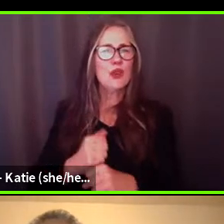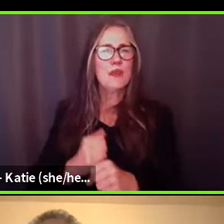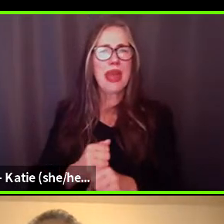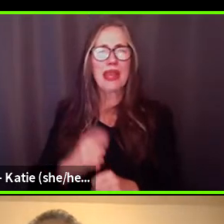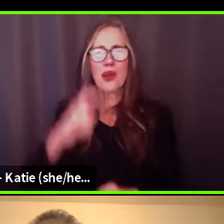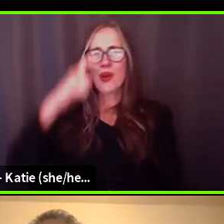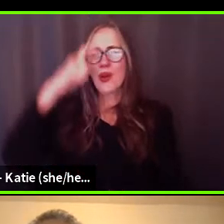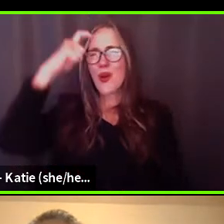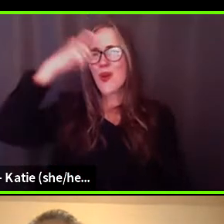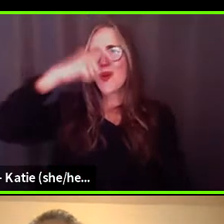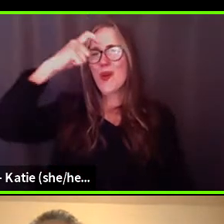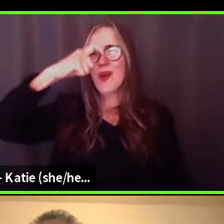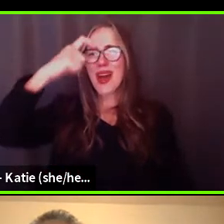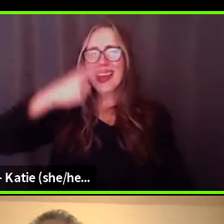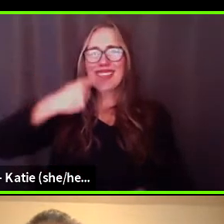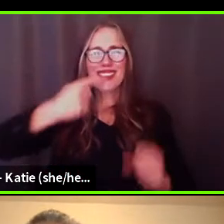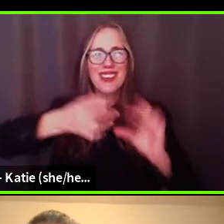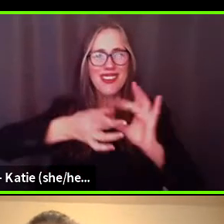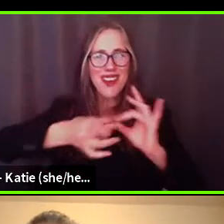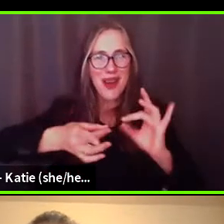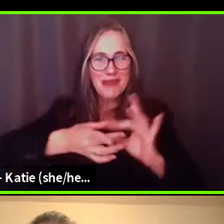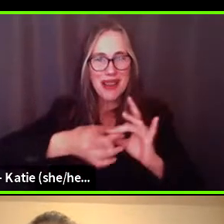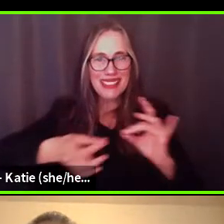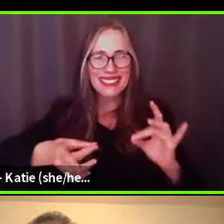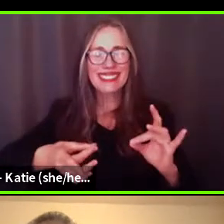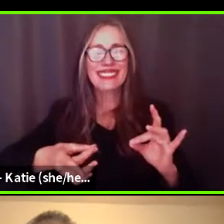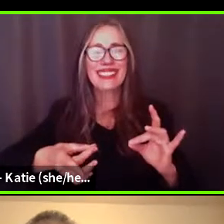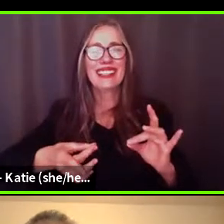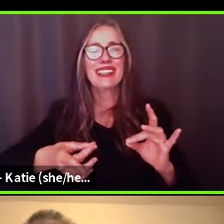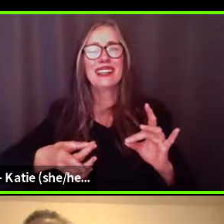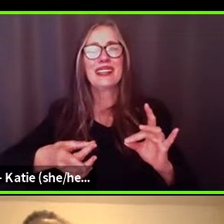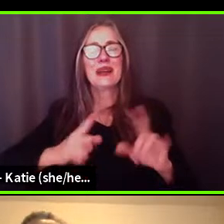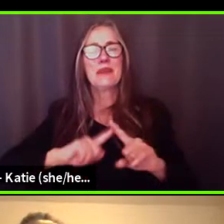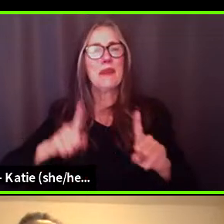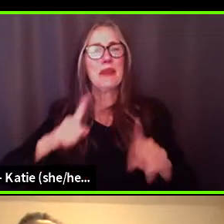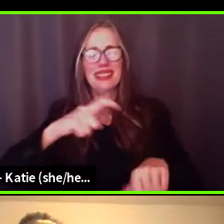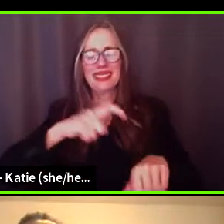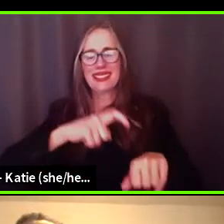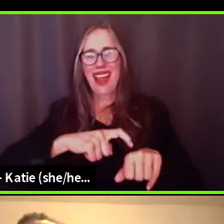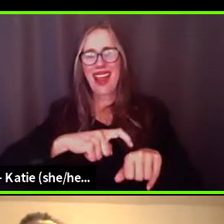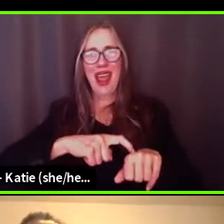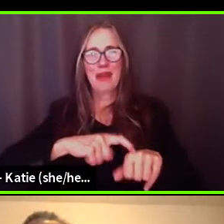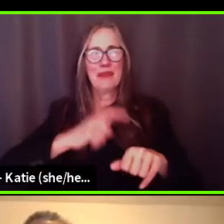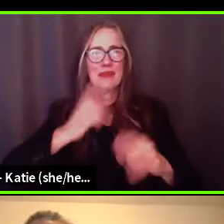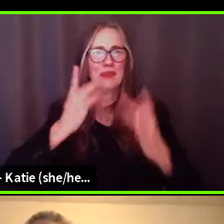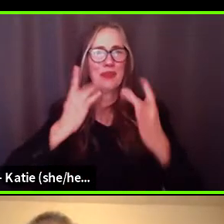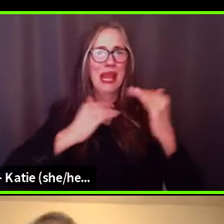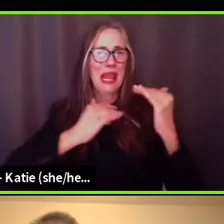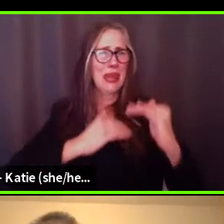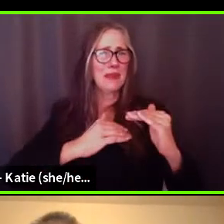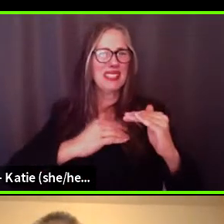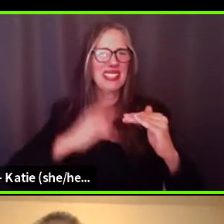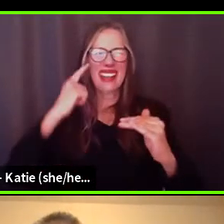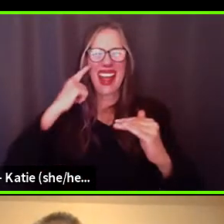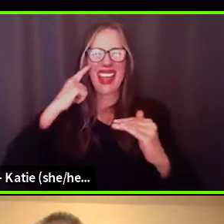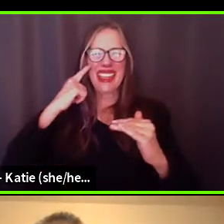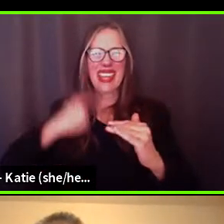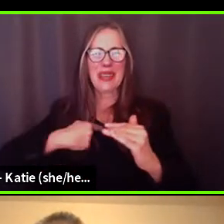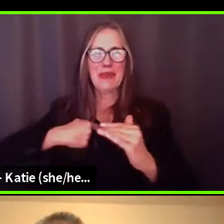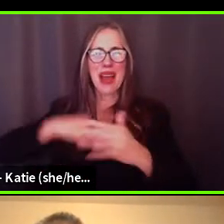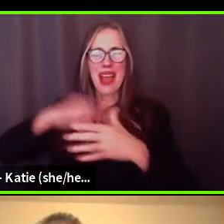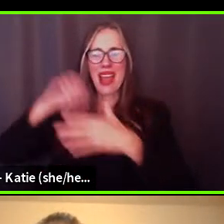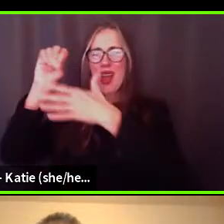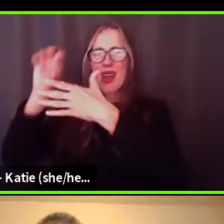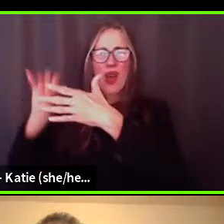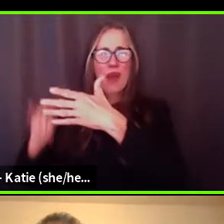light of the amount of screen time we've all had i'm gonna dispense with that but offer up a few thoughts i mean i'll go back to the very